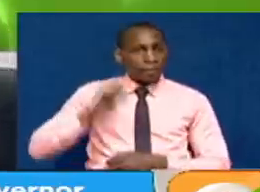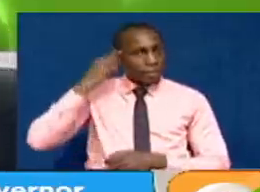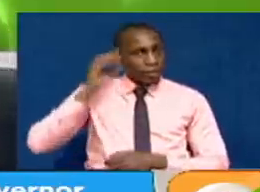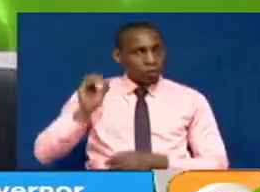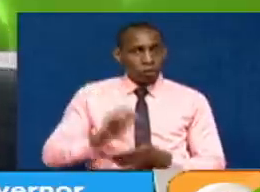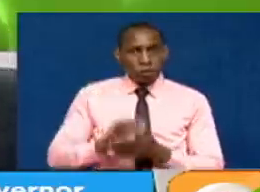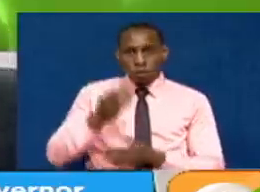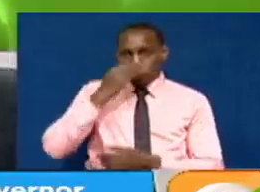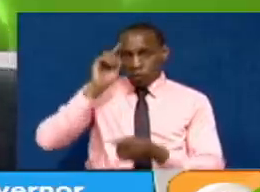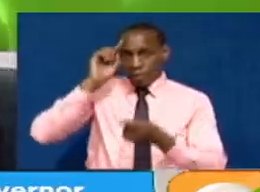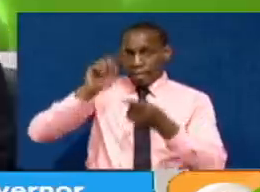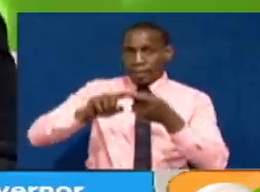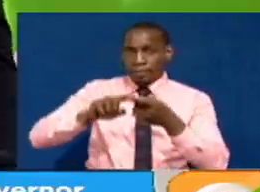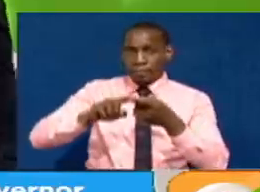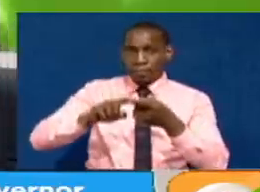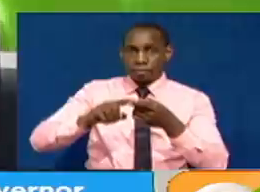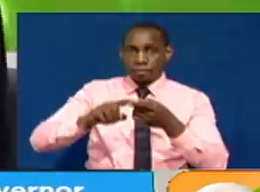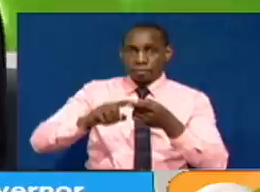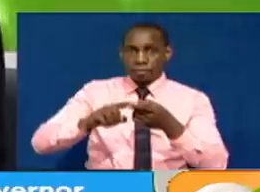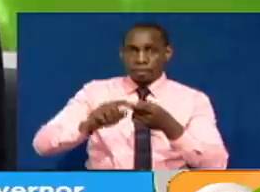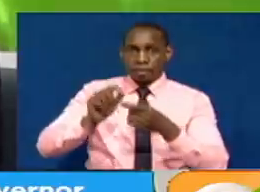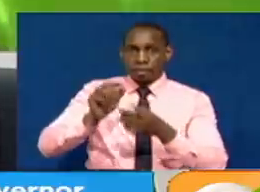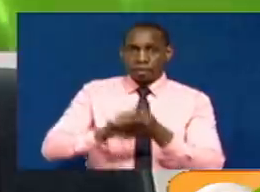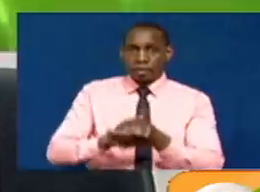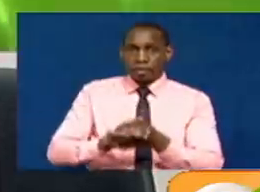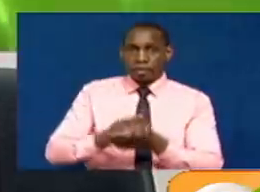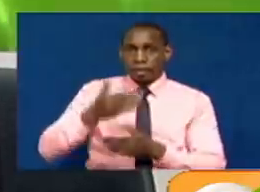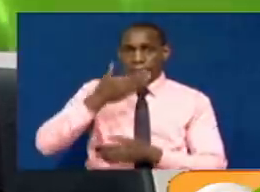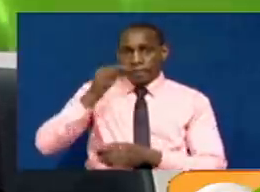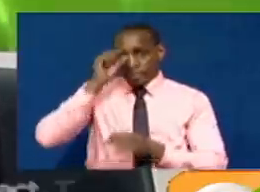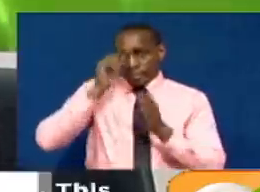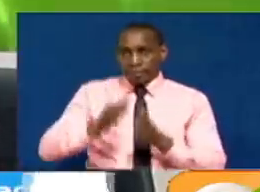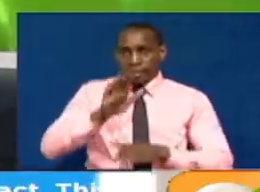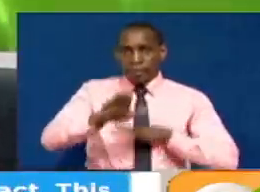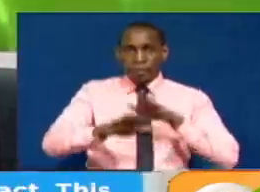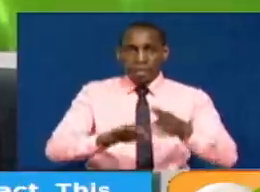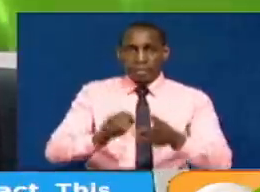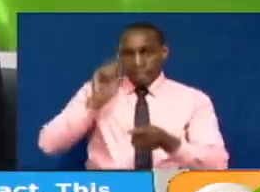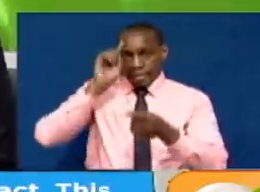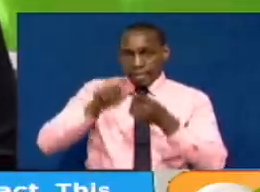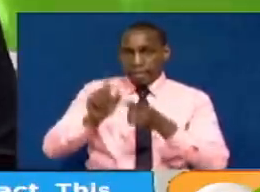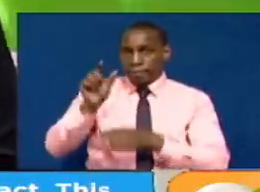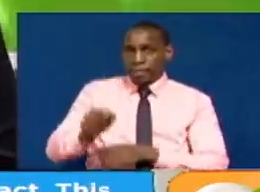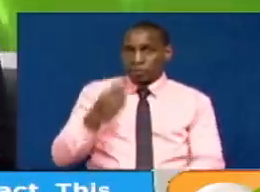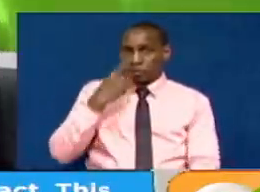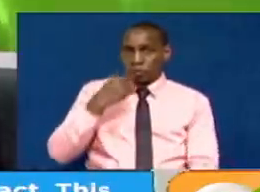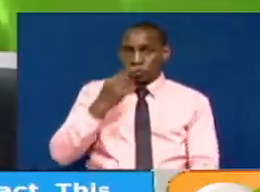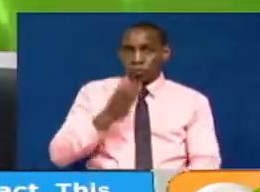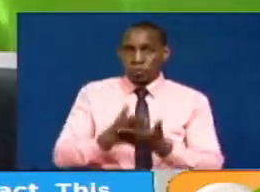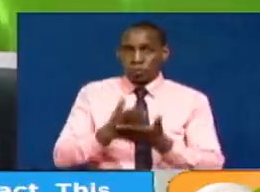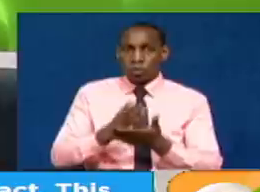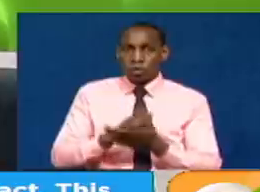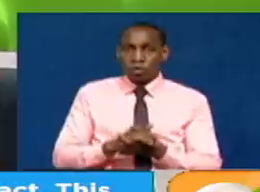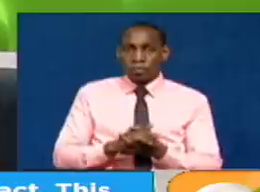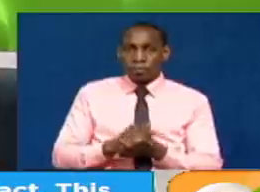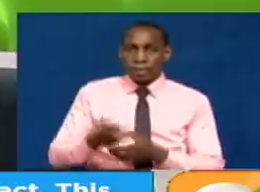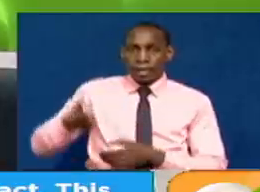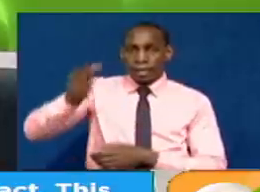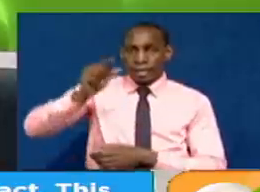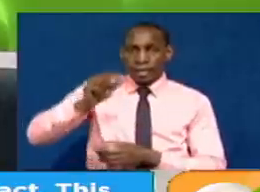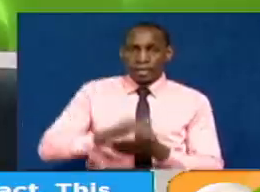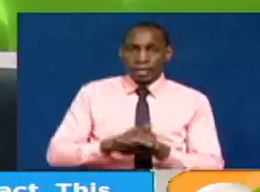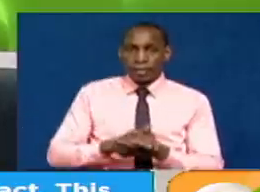Ruto is necessarily looking for a person to be the best governor of Kirinyaga. I think he's looking for someone who will add weight